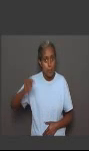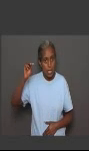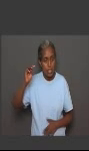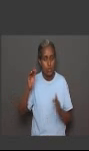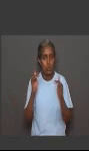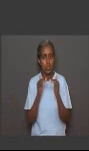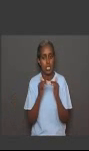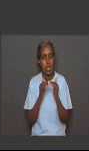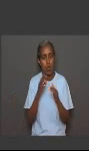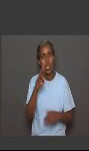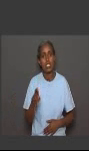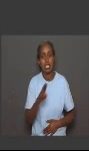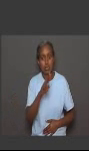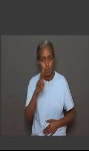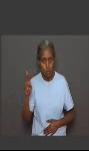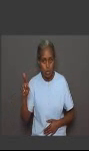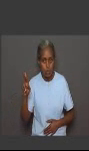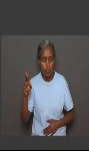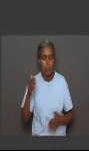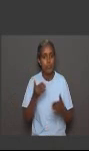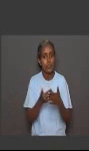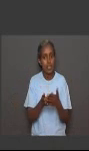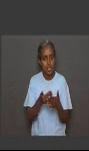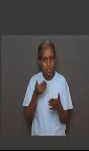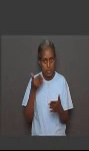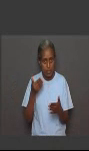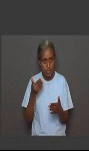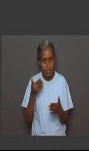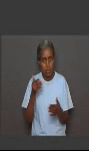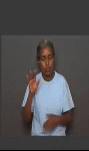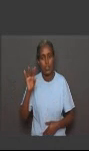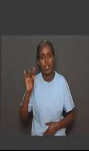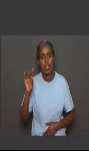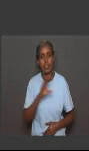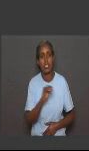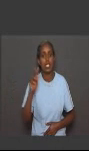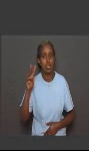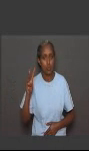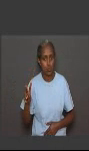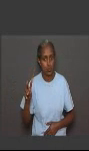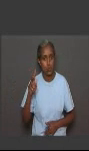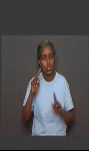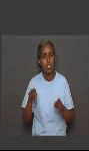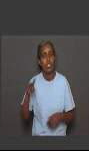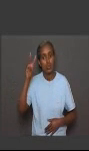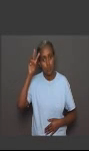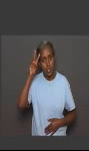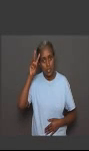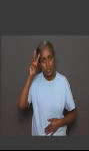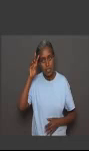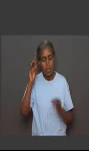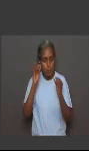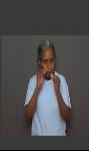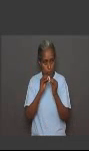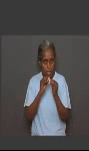Magnitude equals the square root of the difference of 8 and 2